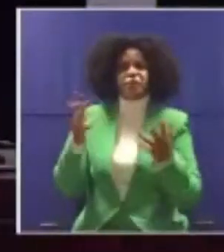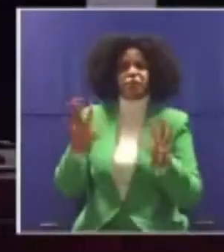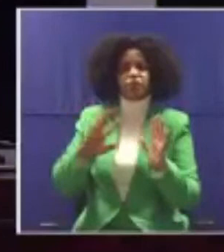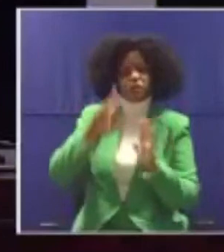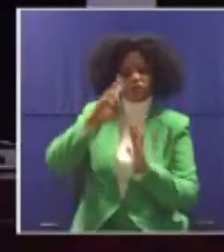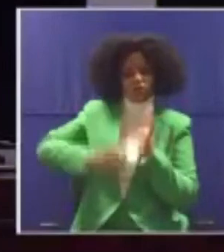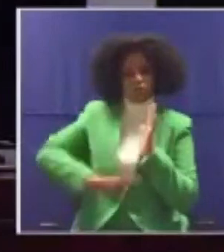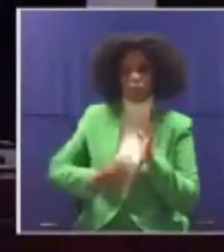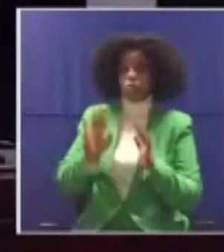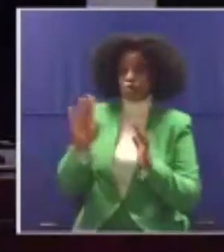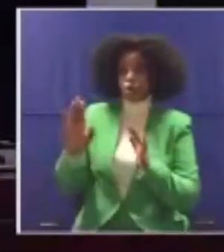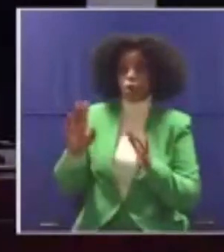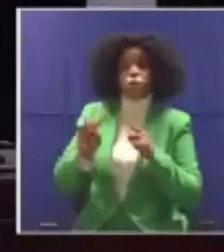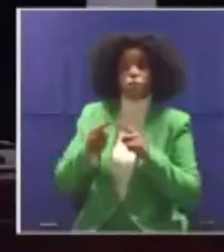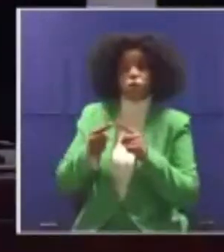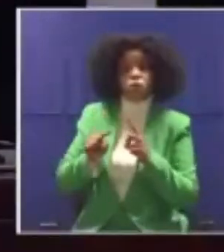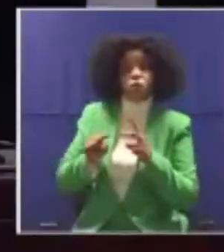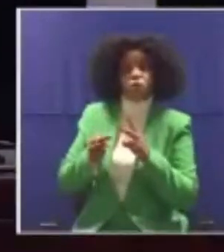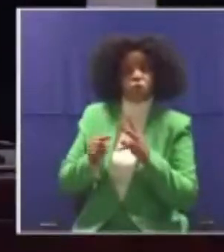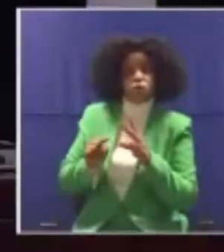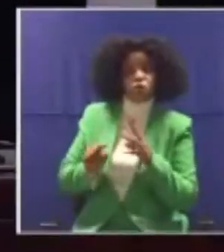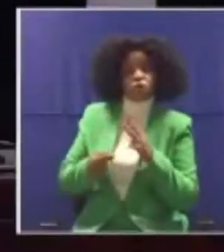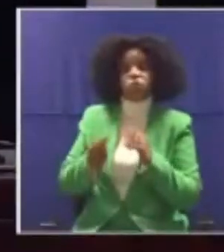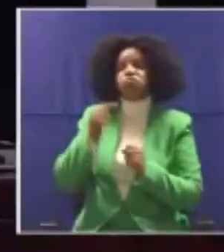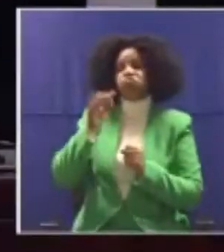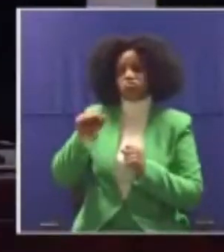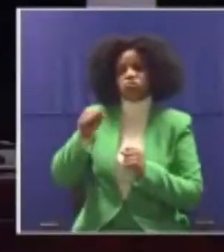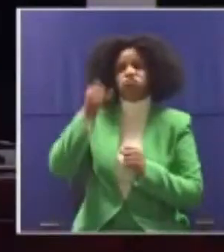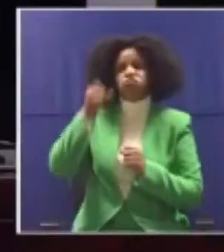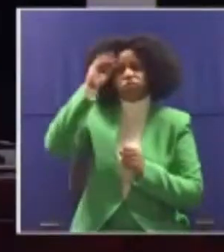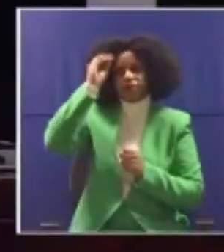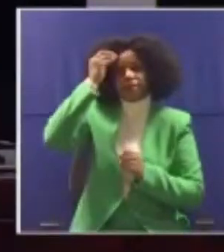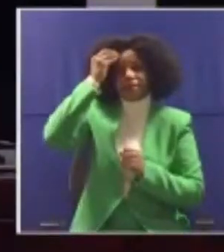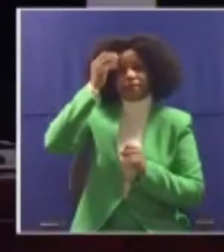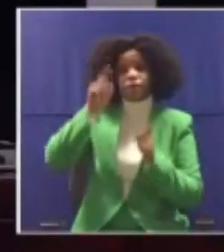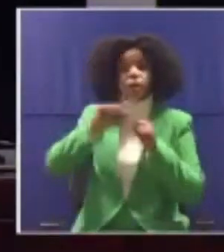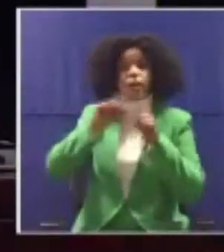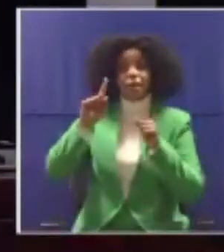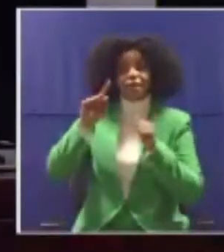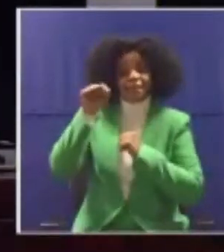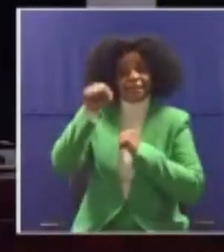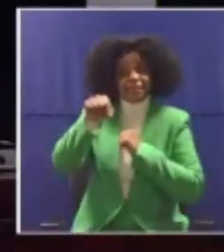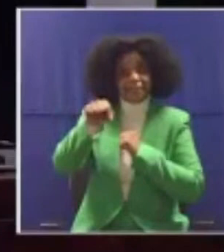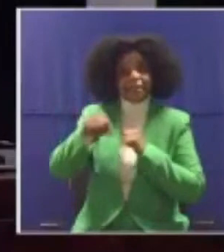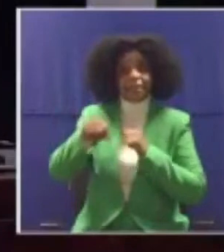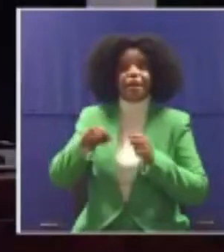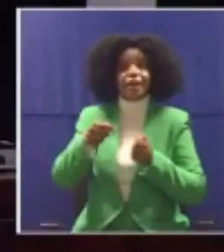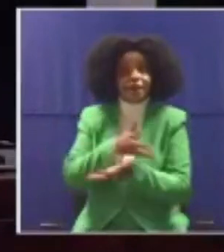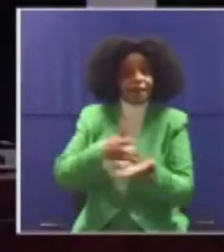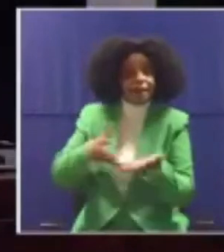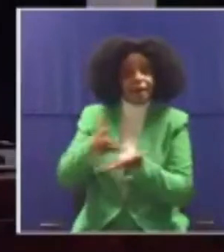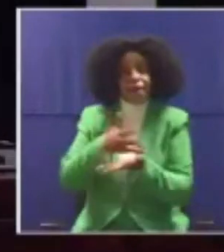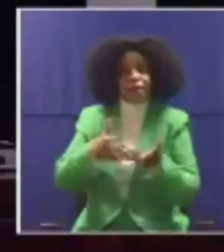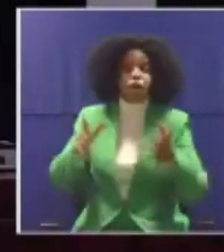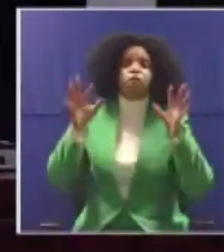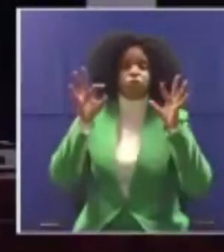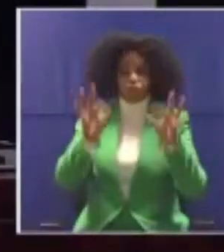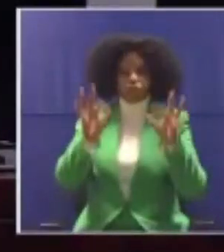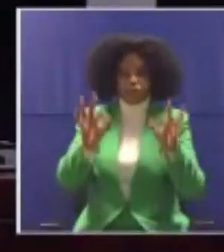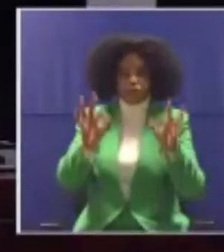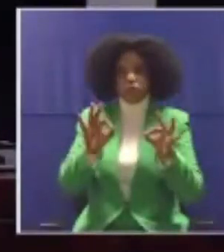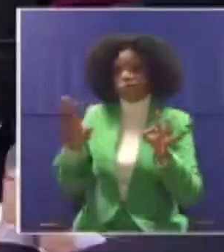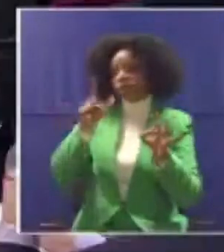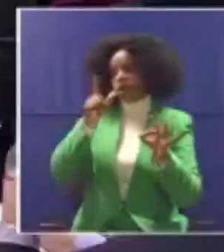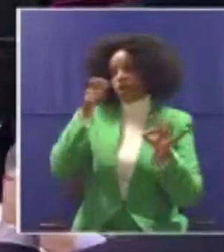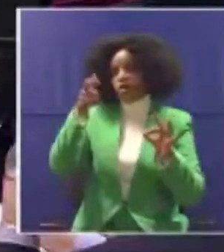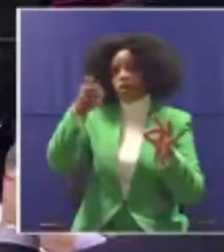interesting points there, but the dialogue is going to give you a very nice platform. Thank you very much. Thank you,